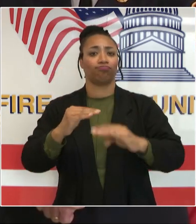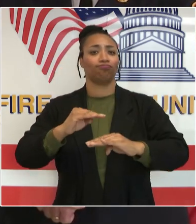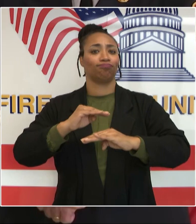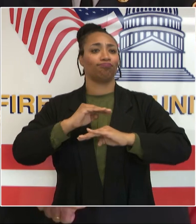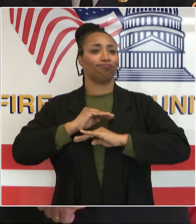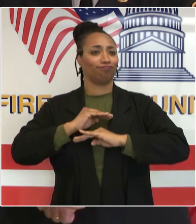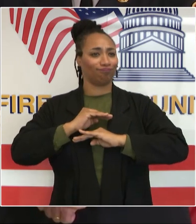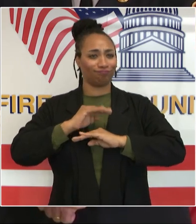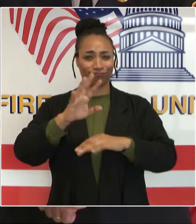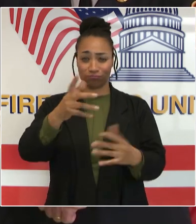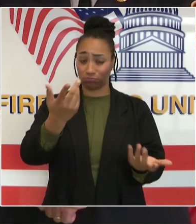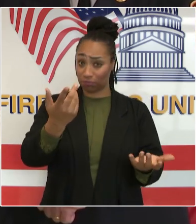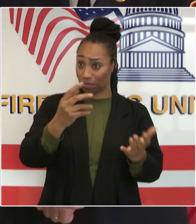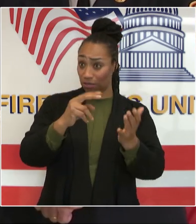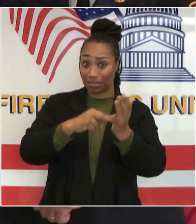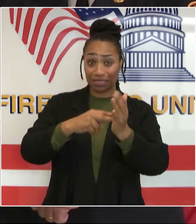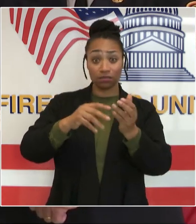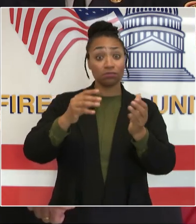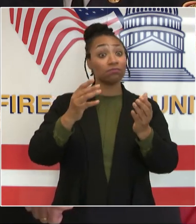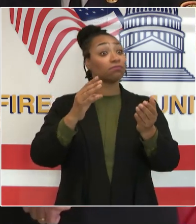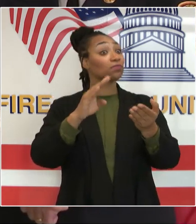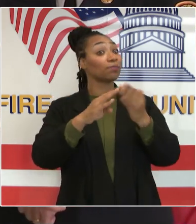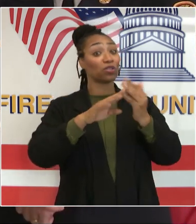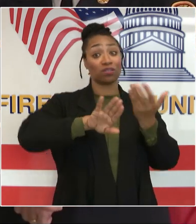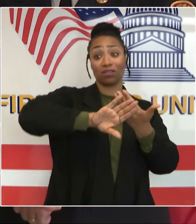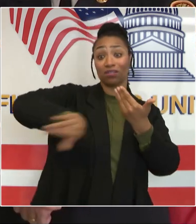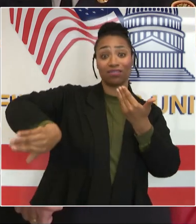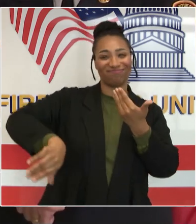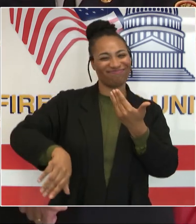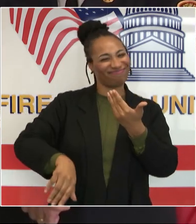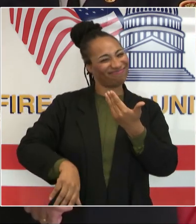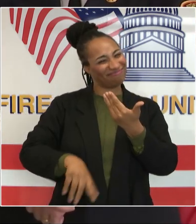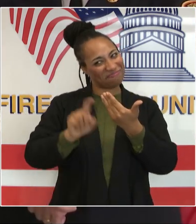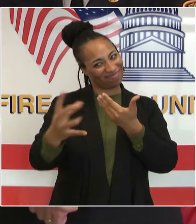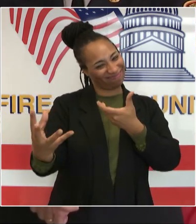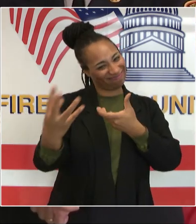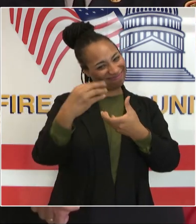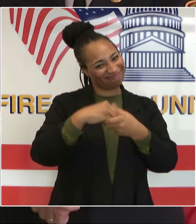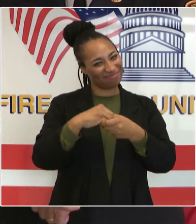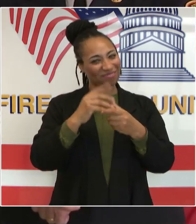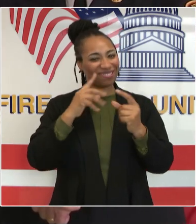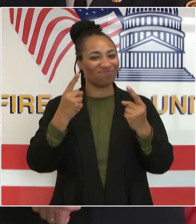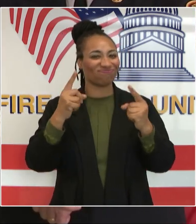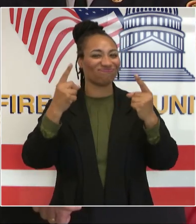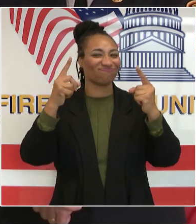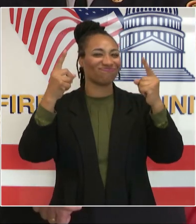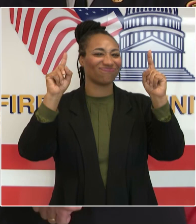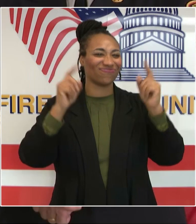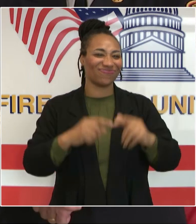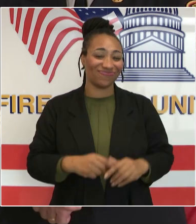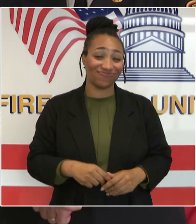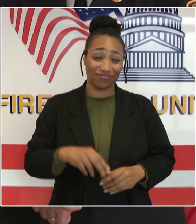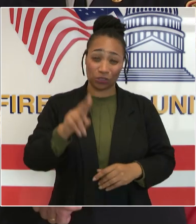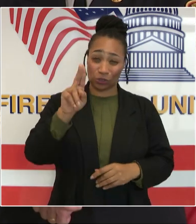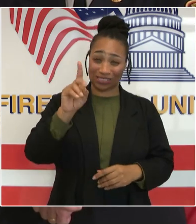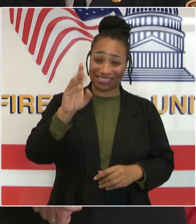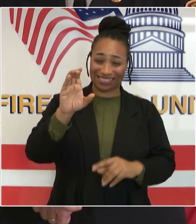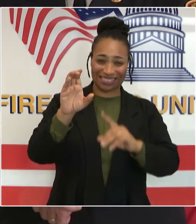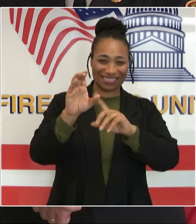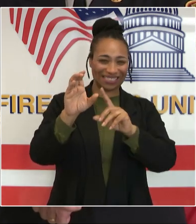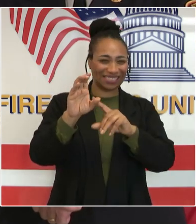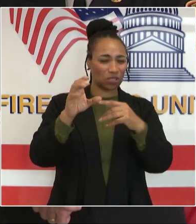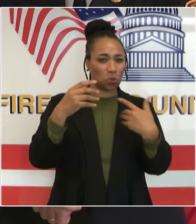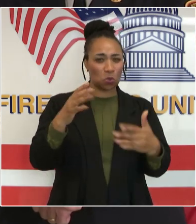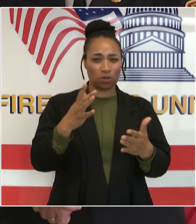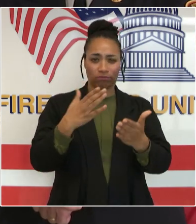today. Working in hand with the district, UDC has been able to offer meaningful workforce development pathways in many fields over